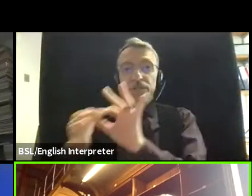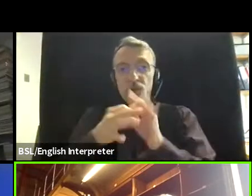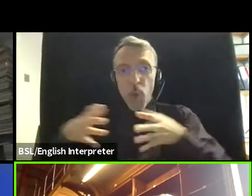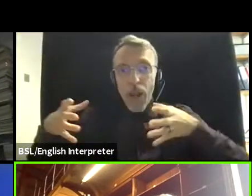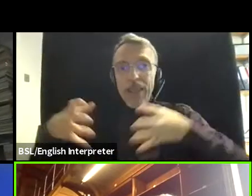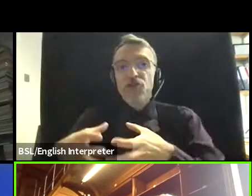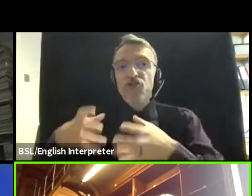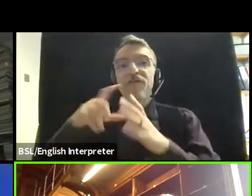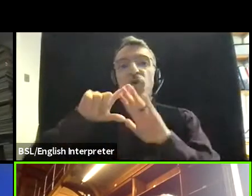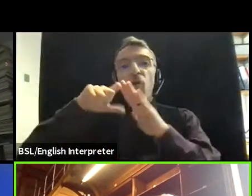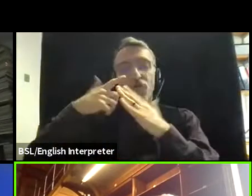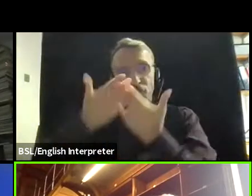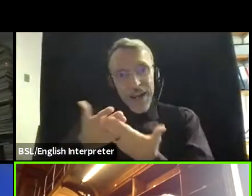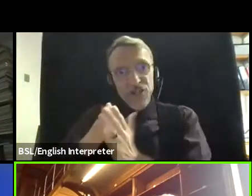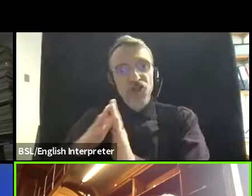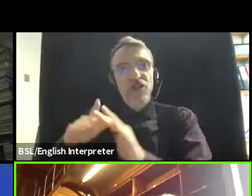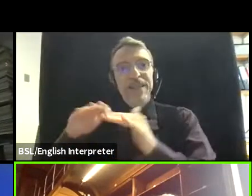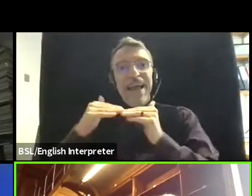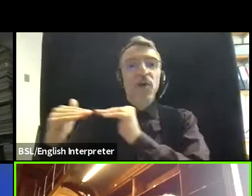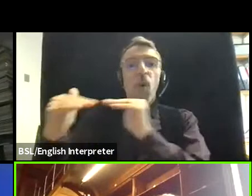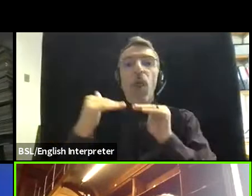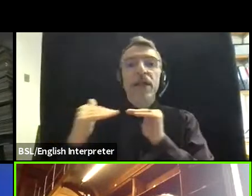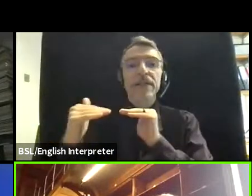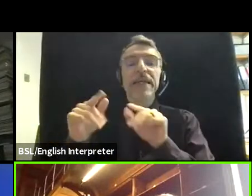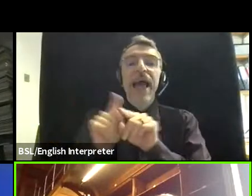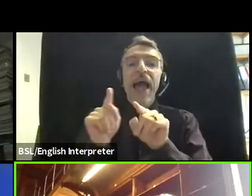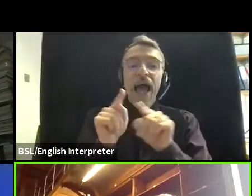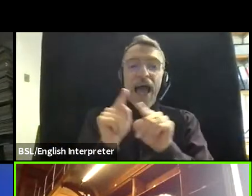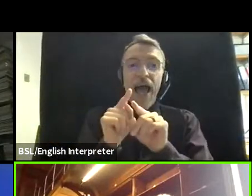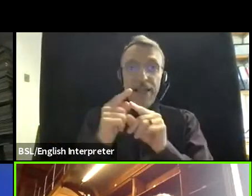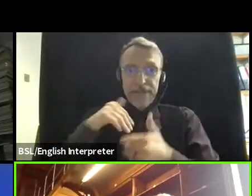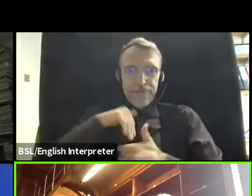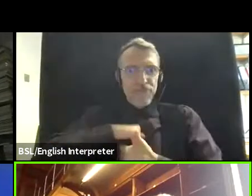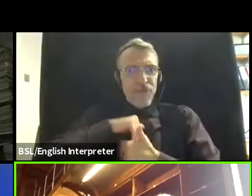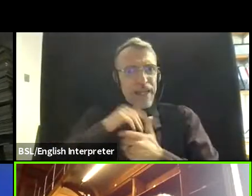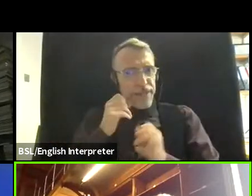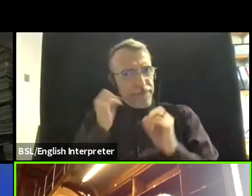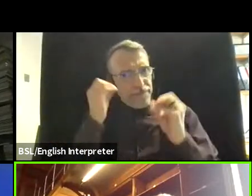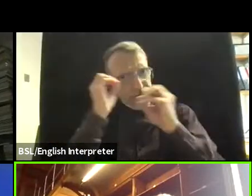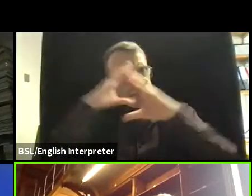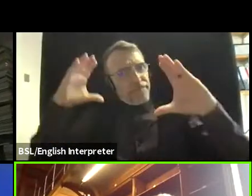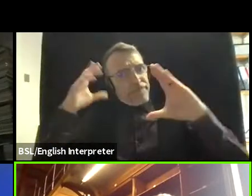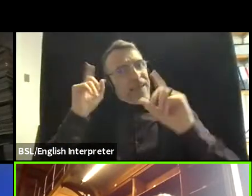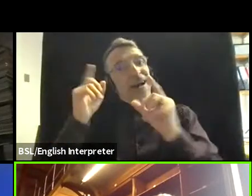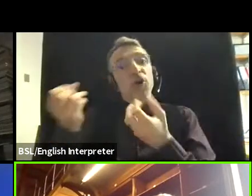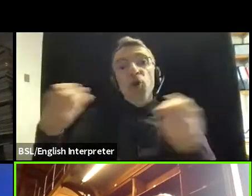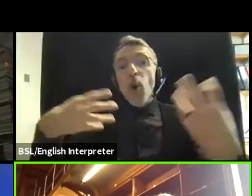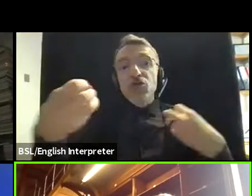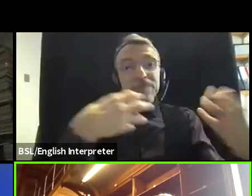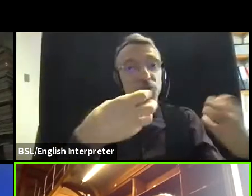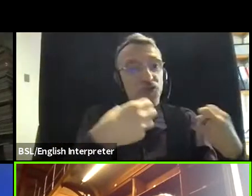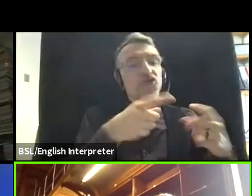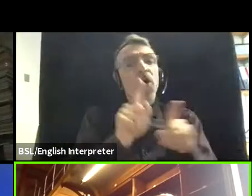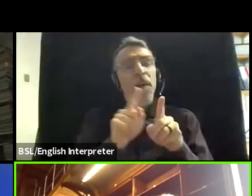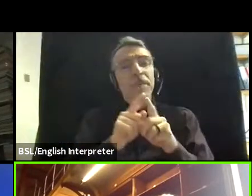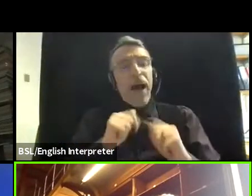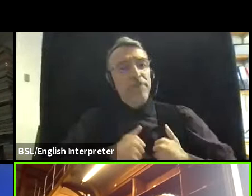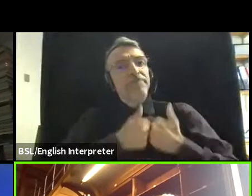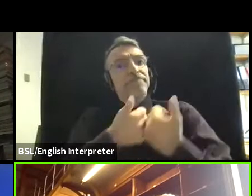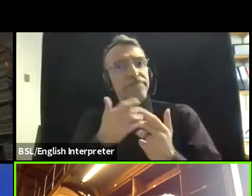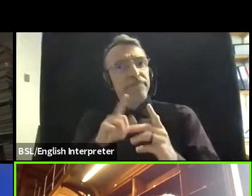Equality and Inclusive Development for their insightful contributions, not only to their contributions, but also to their answers to the